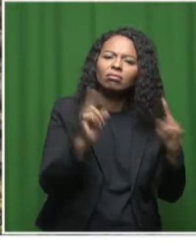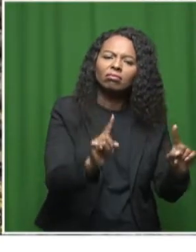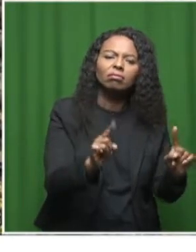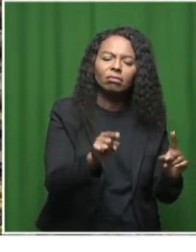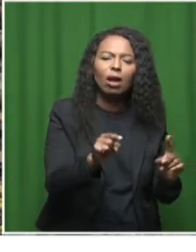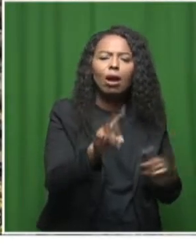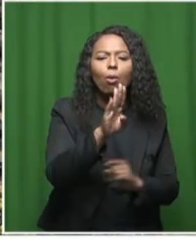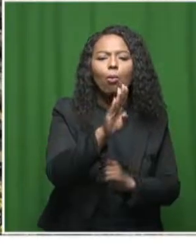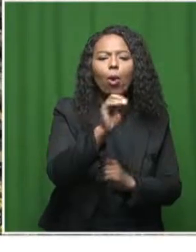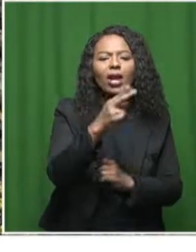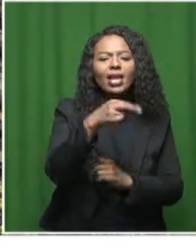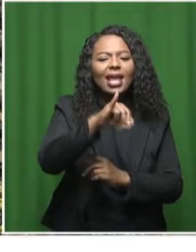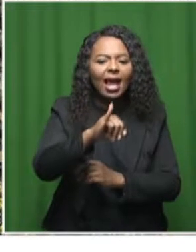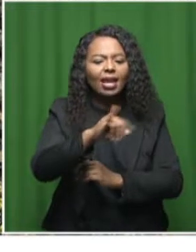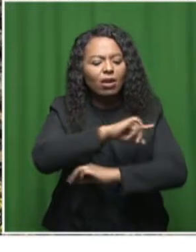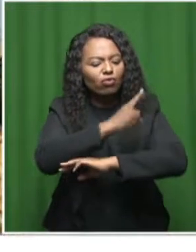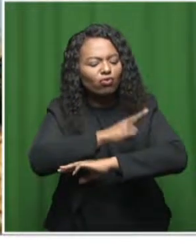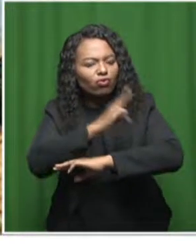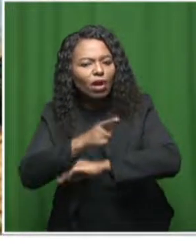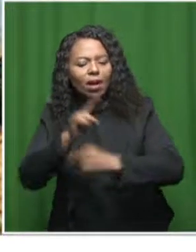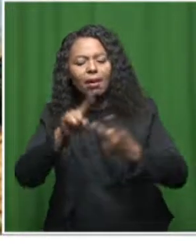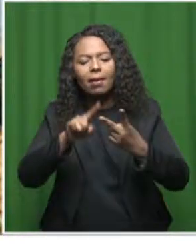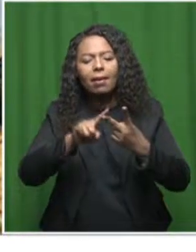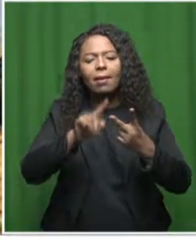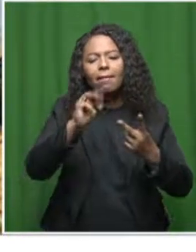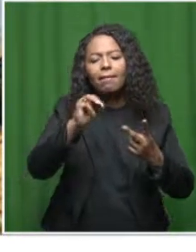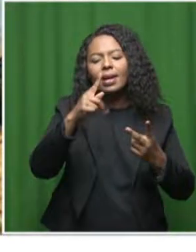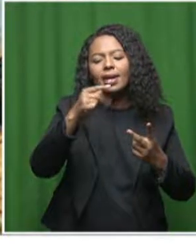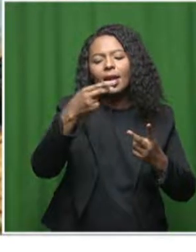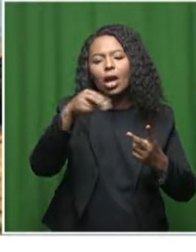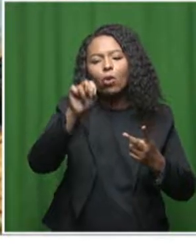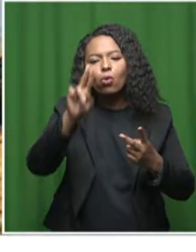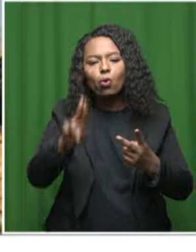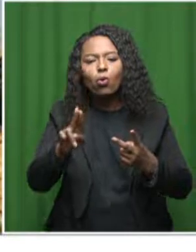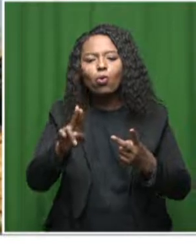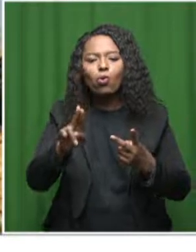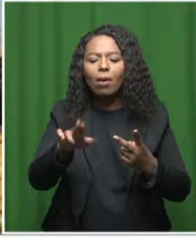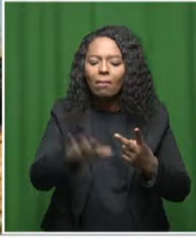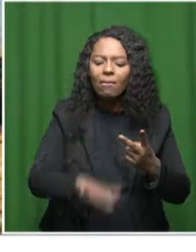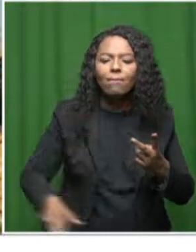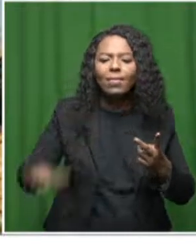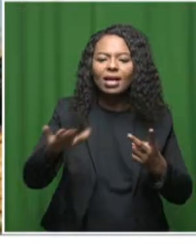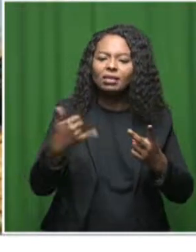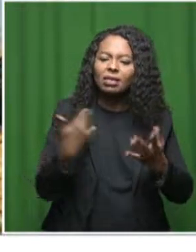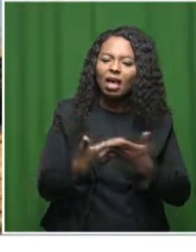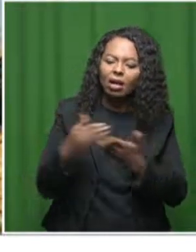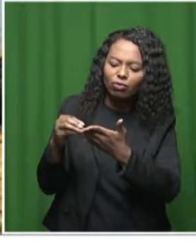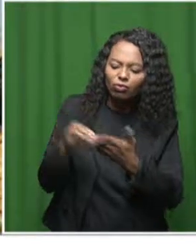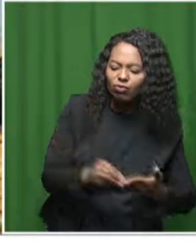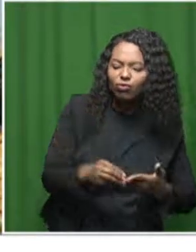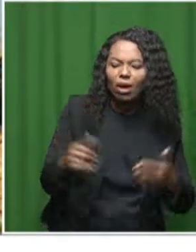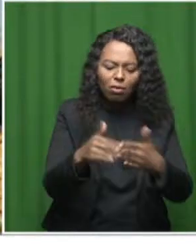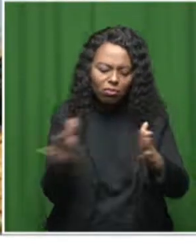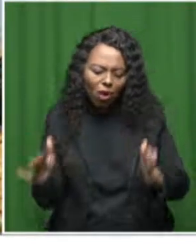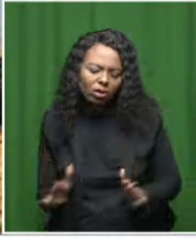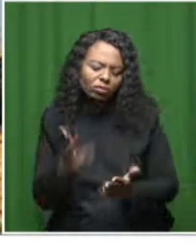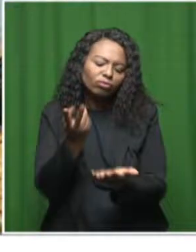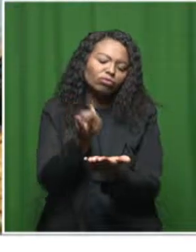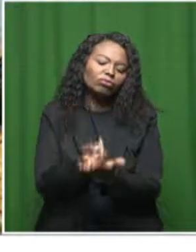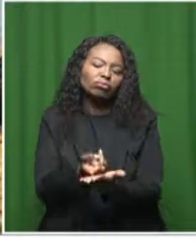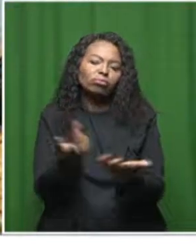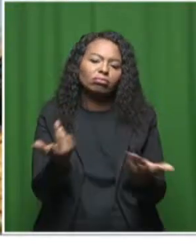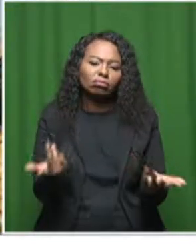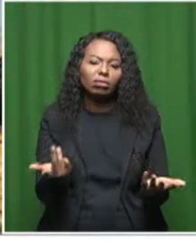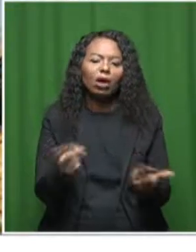Umgeni Valley, we've got places like Mkeku picnic sites, which is really popular with 4x4 the